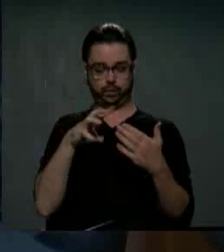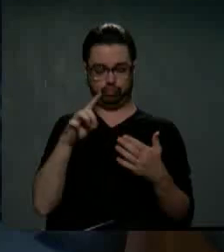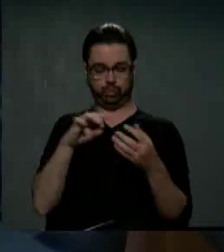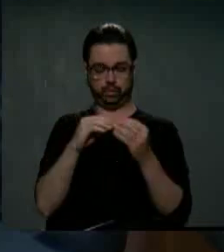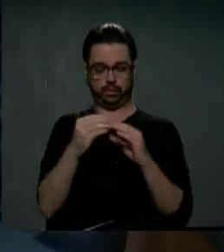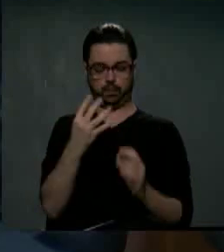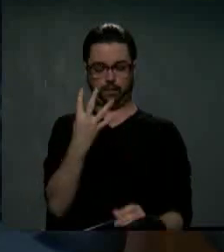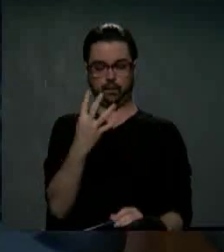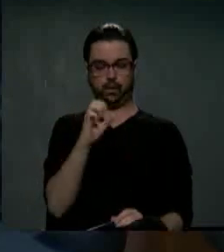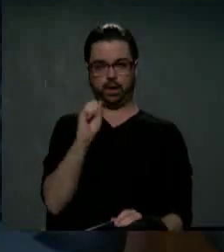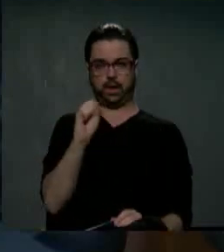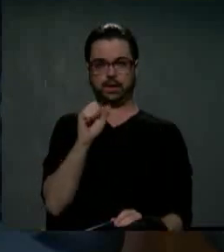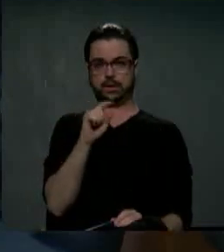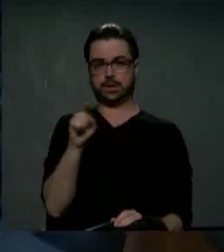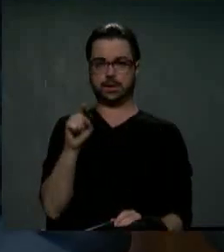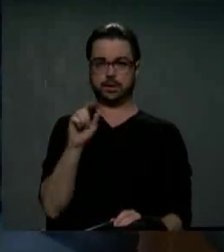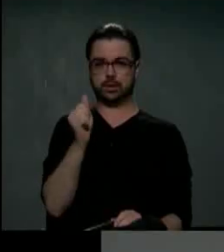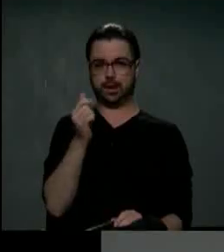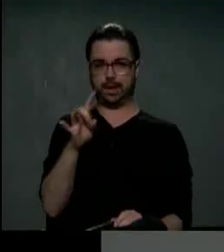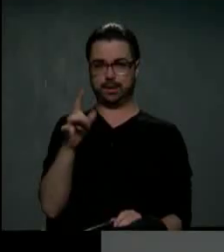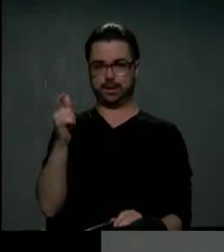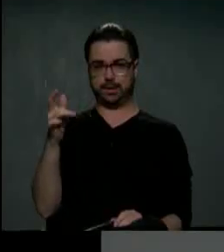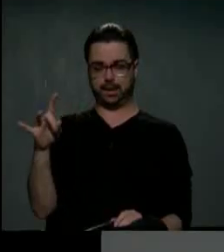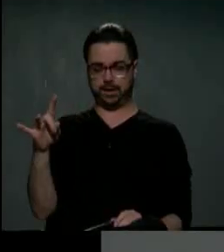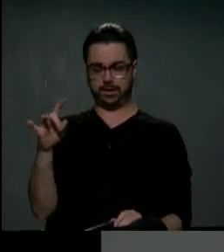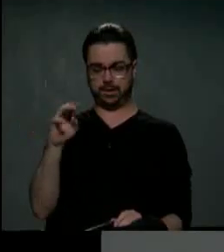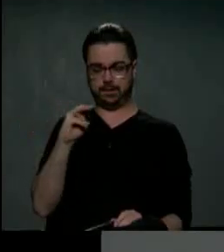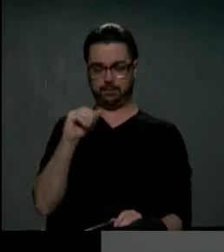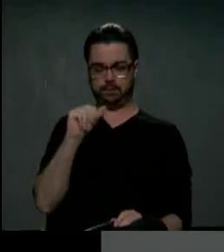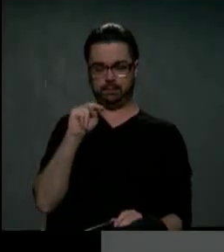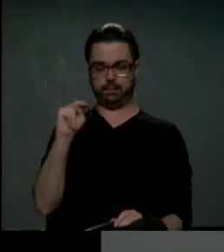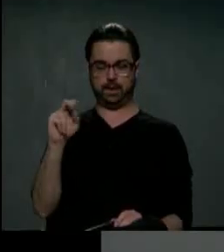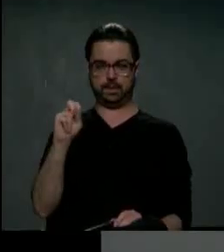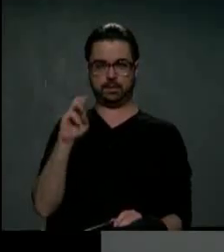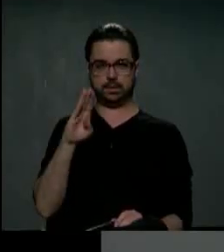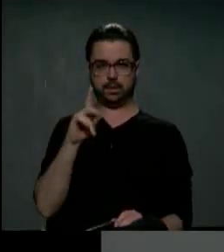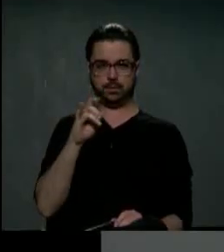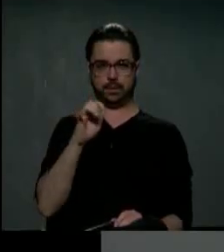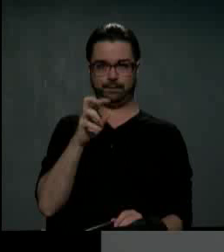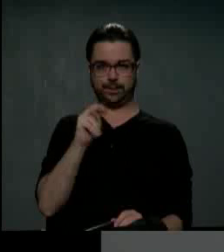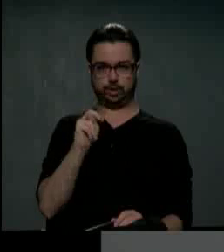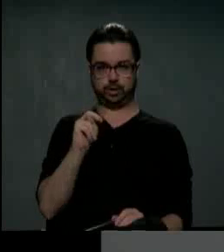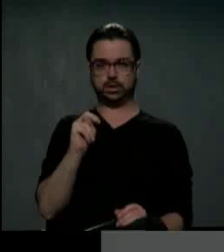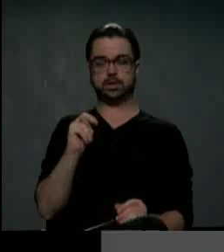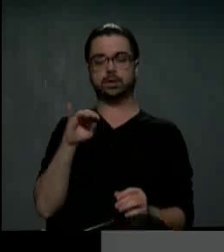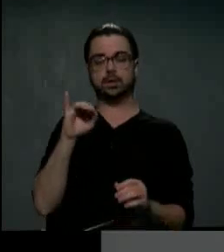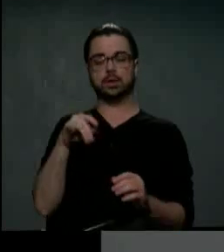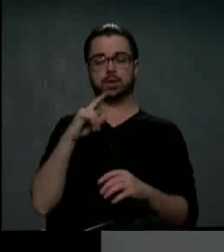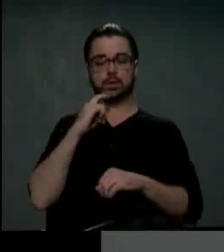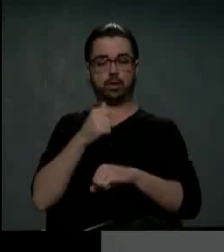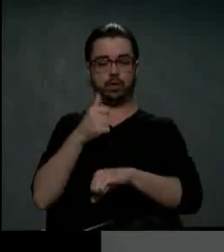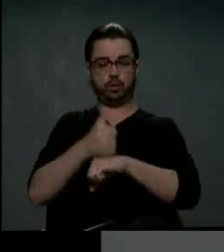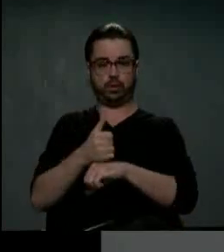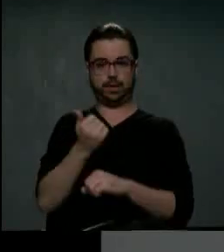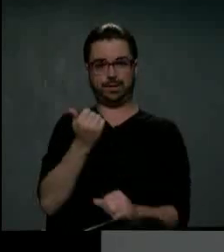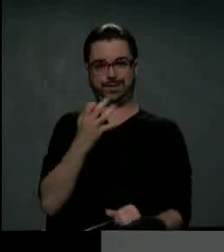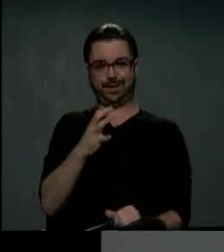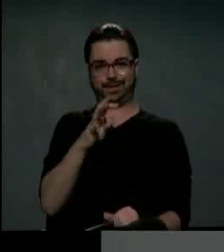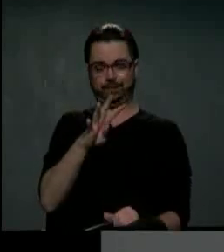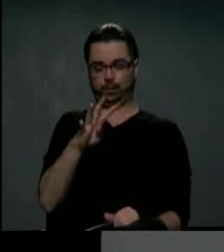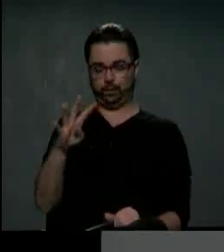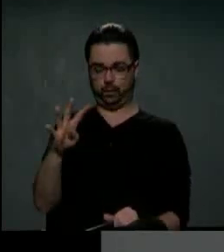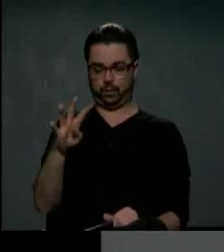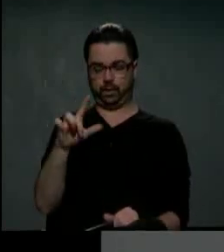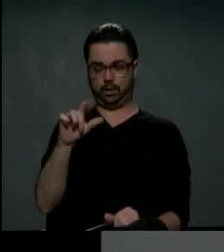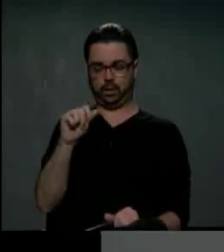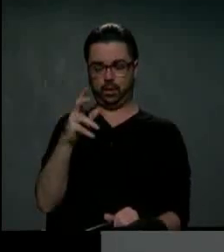number S-1818, Man Subdivision Preliminary Final Plat, located at 19440 Lawson